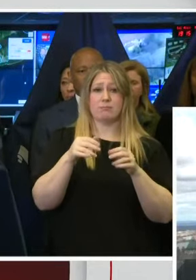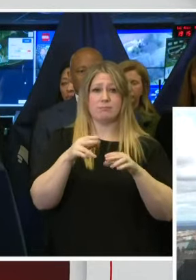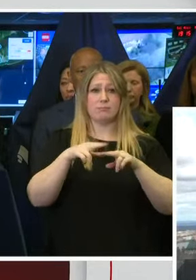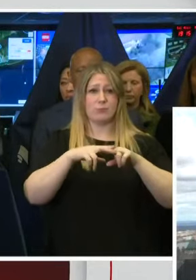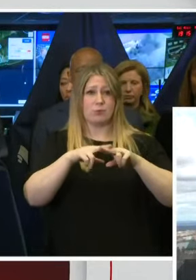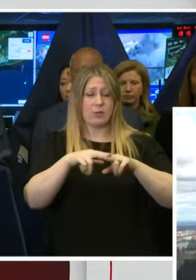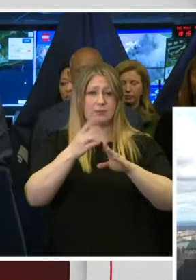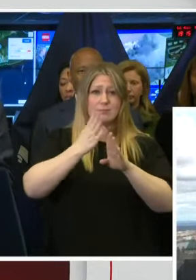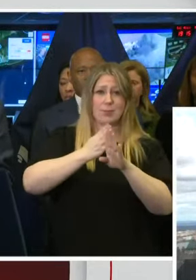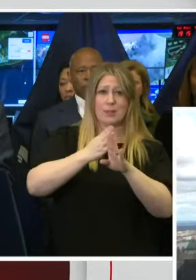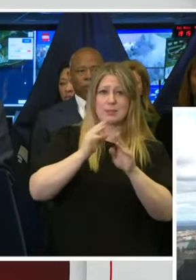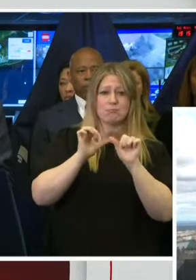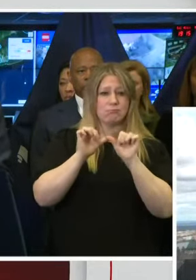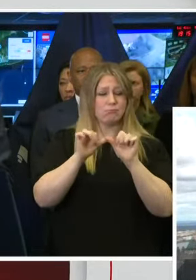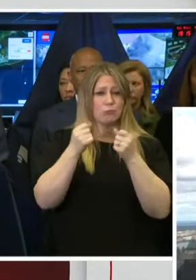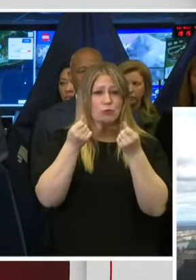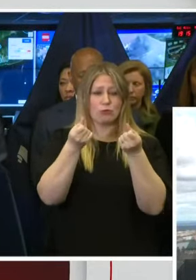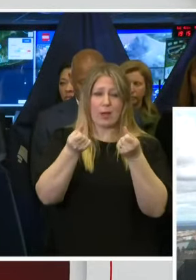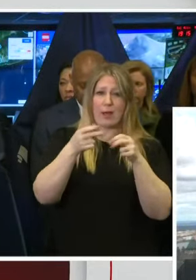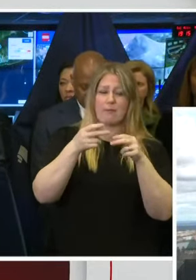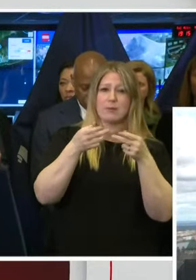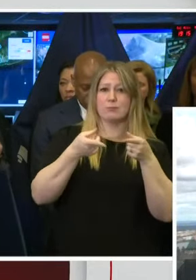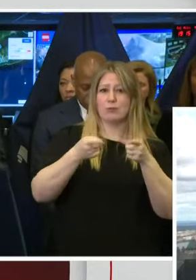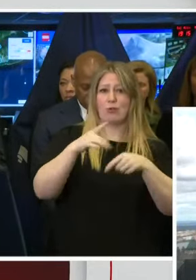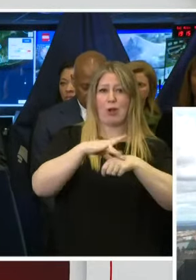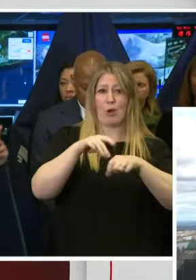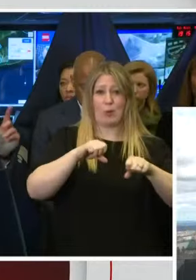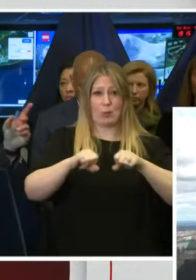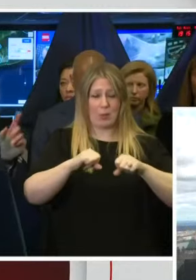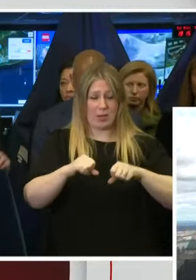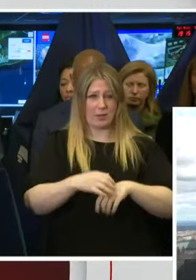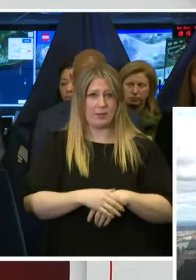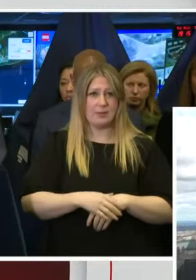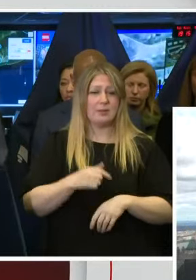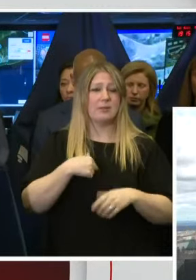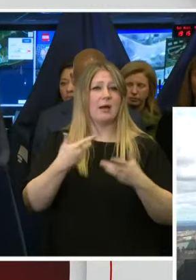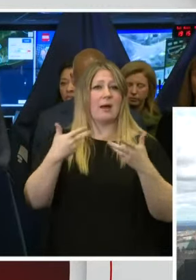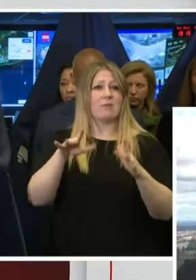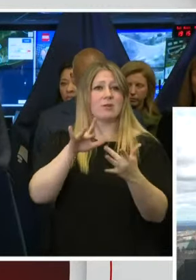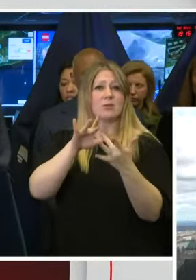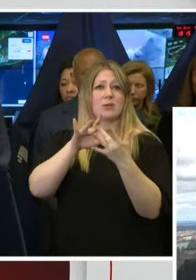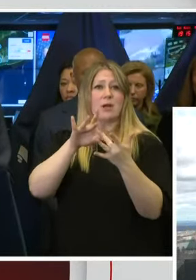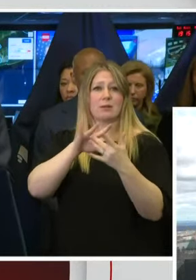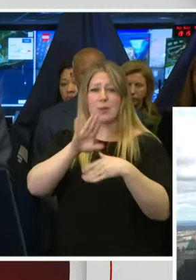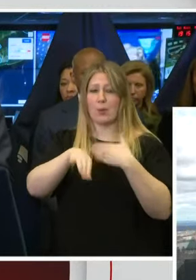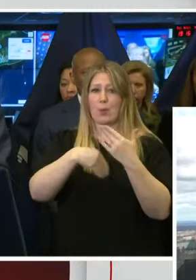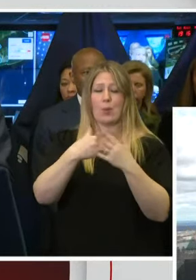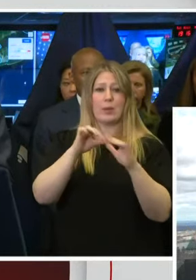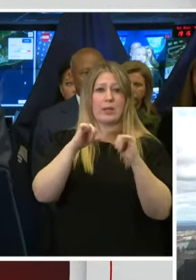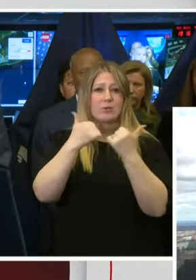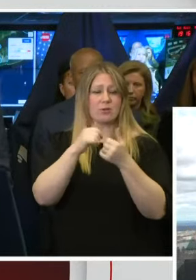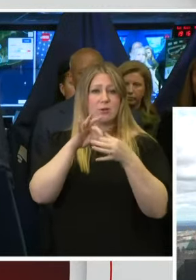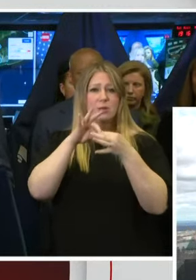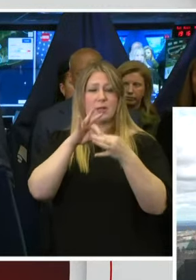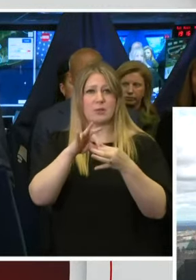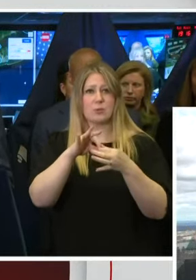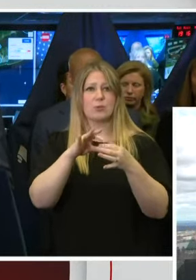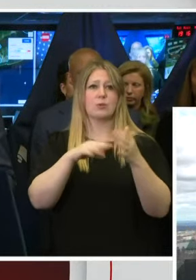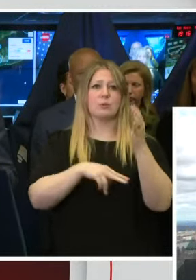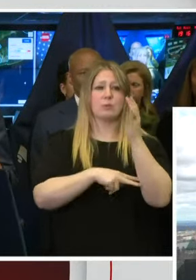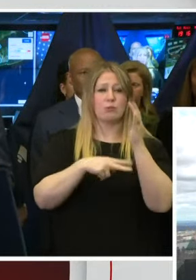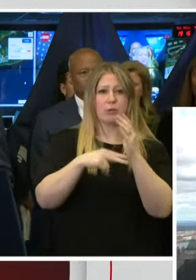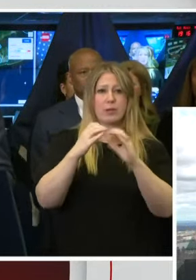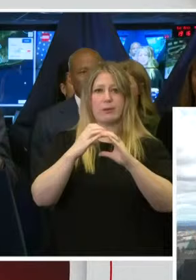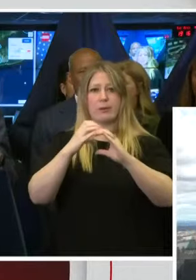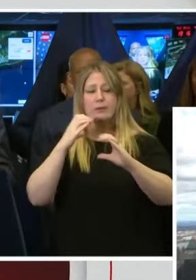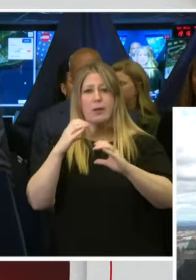I've been in touch with the president of all the MTA agencies, starting with Bridges and Tunnels. Kathy Sheridan, the president of MTA Bridges and Tunnels, is here, but also New York